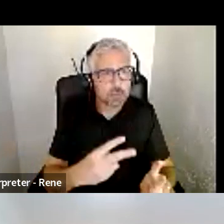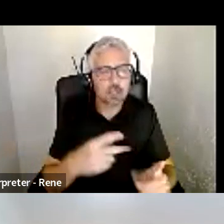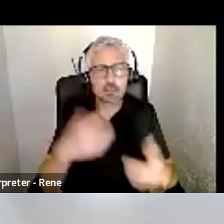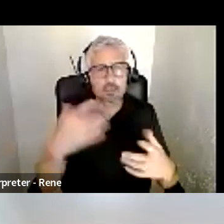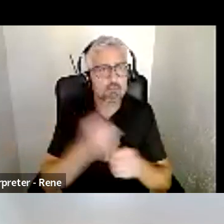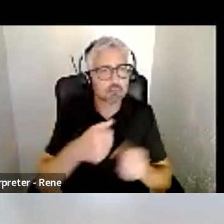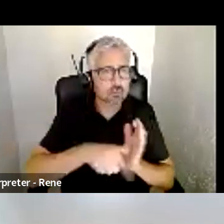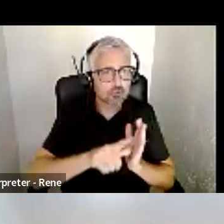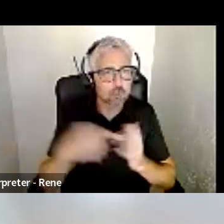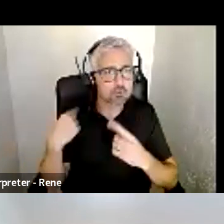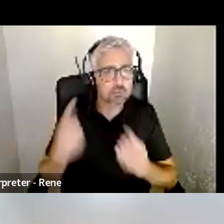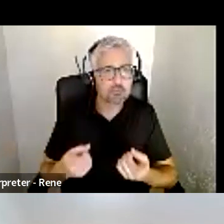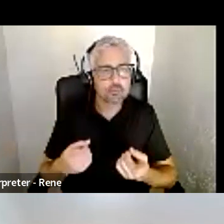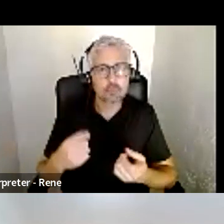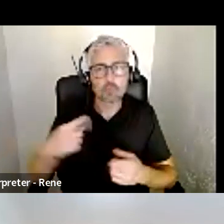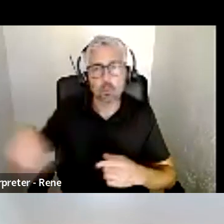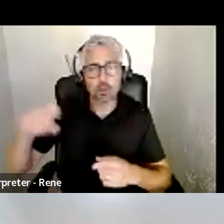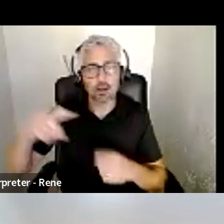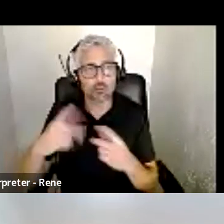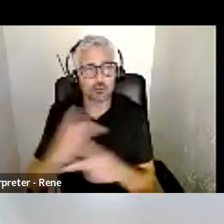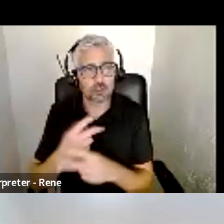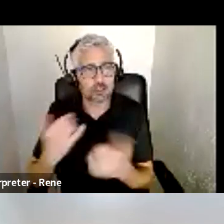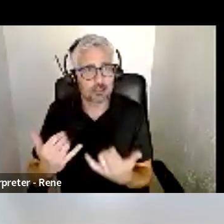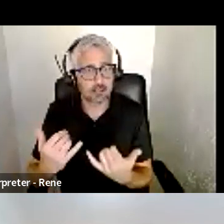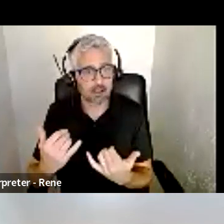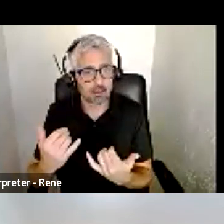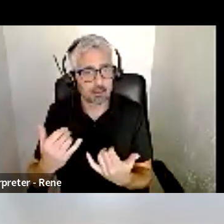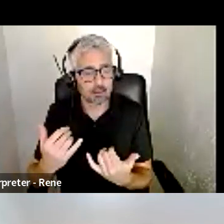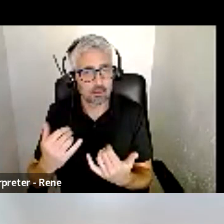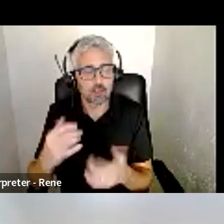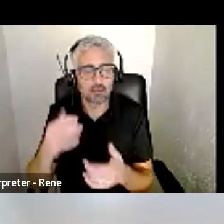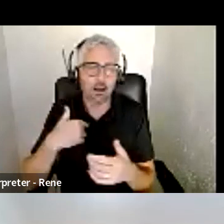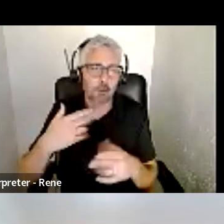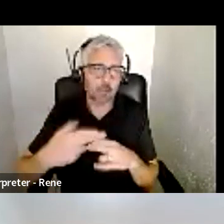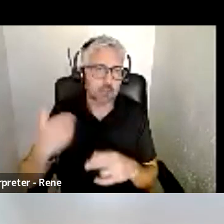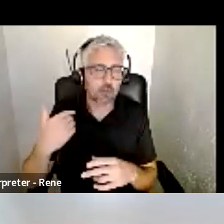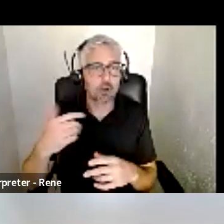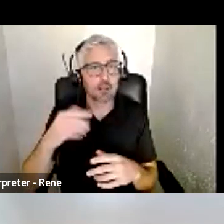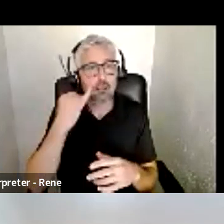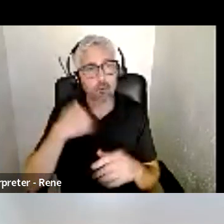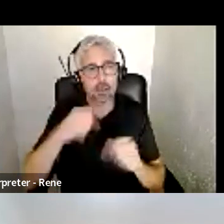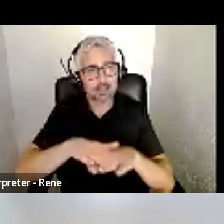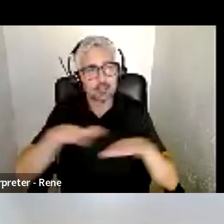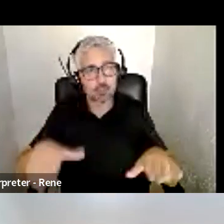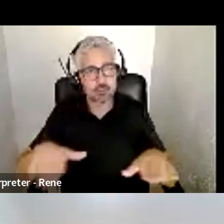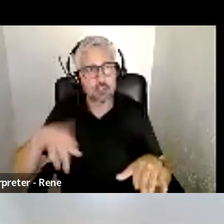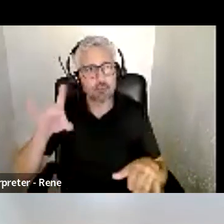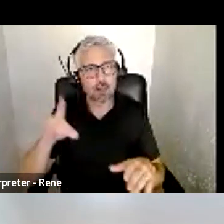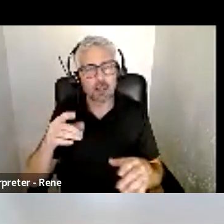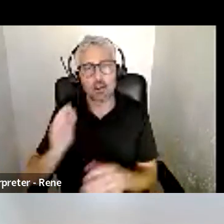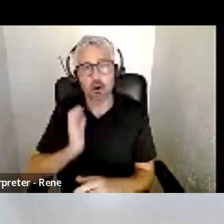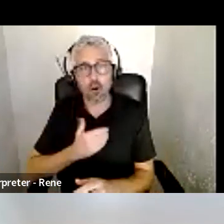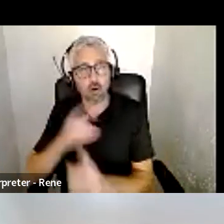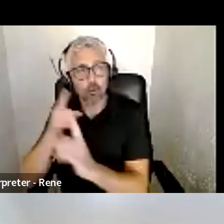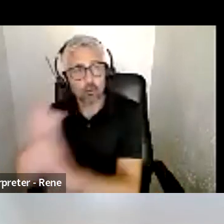gone. Because I think we should figure out today if we can, as I said earlier, if we can differentiate and pick a path forward for us